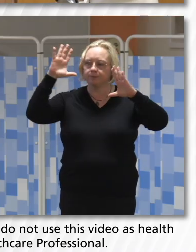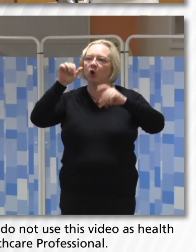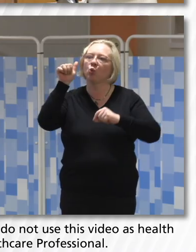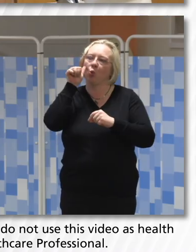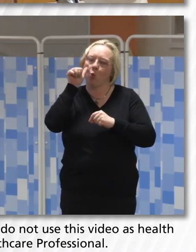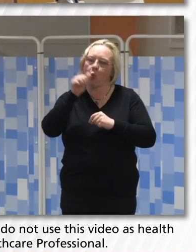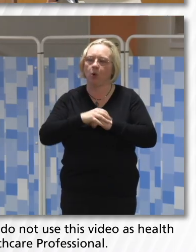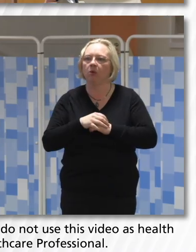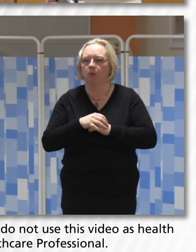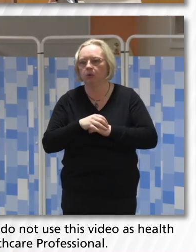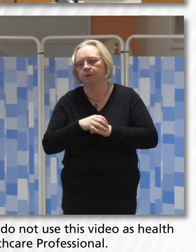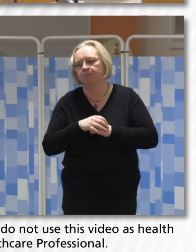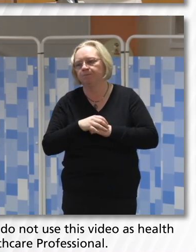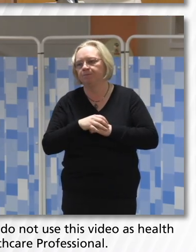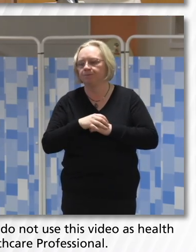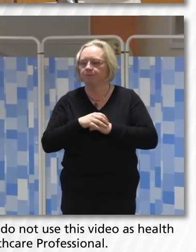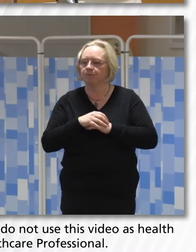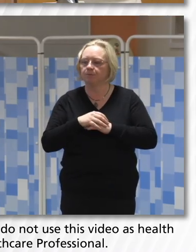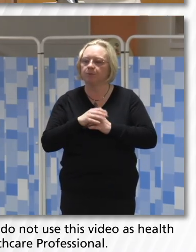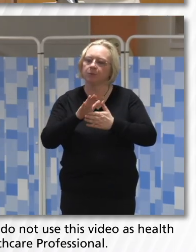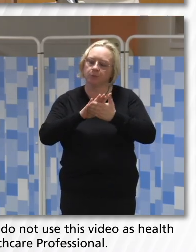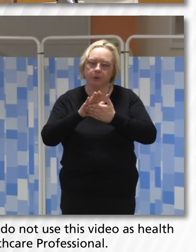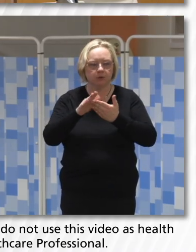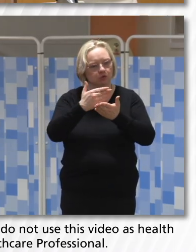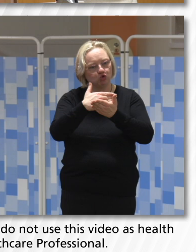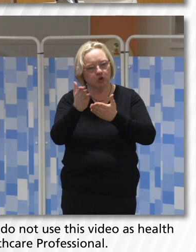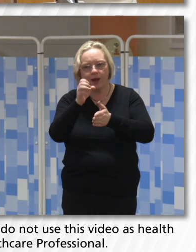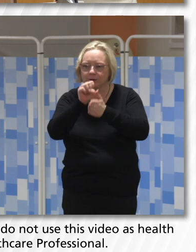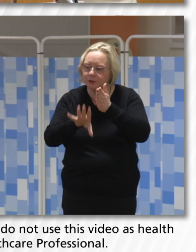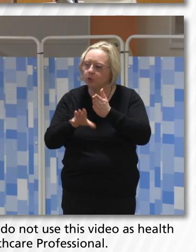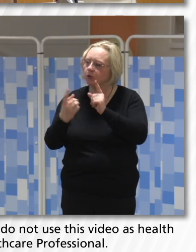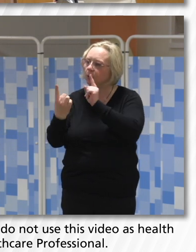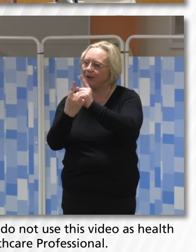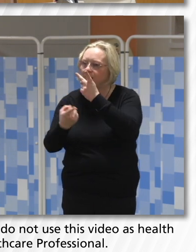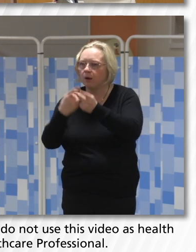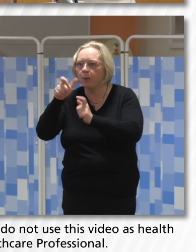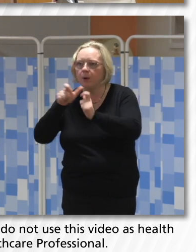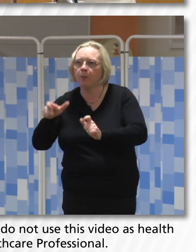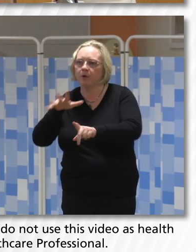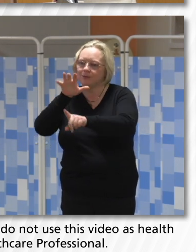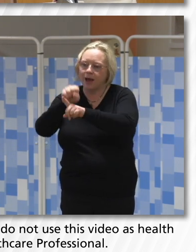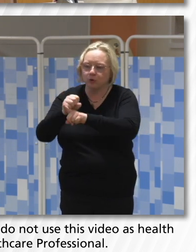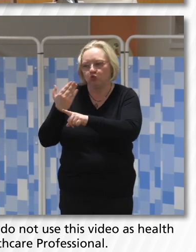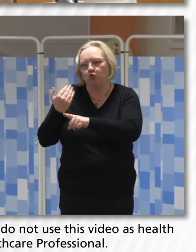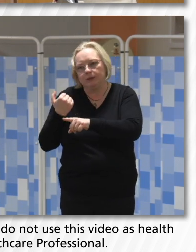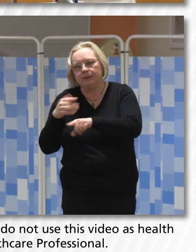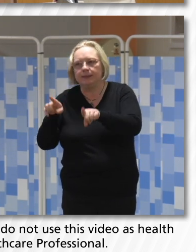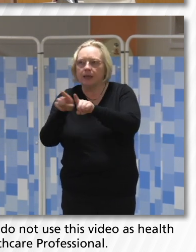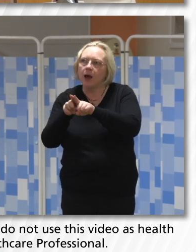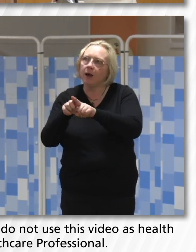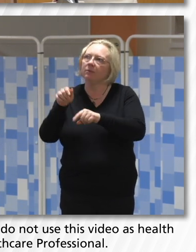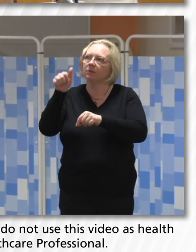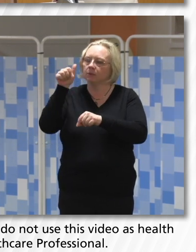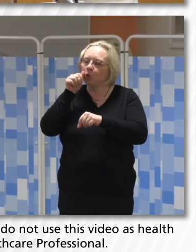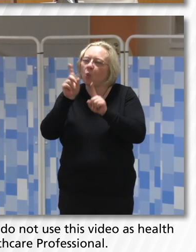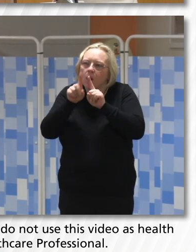do is form bonds and share experiences with other people experiencing that lived experience.